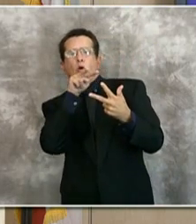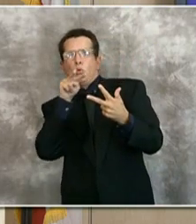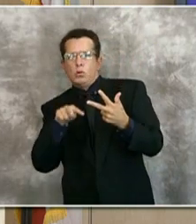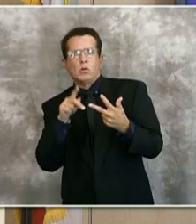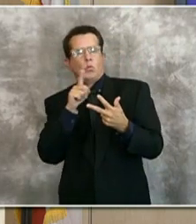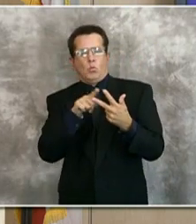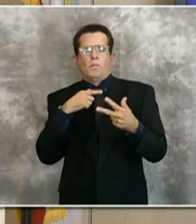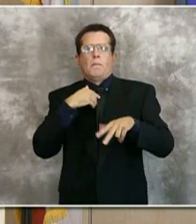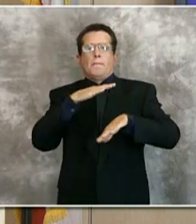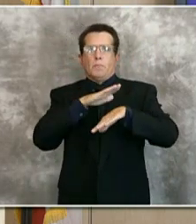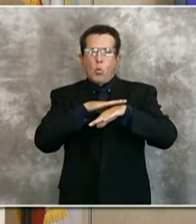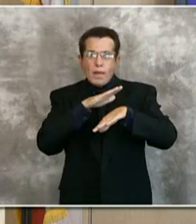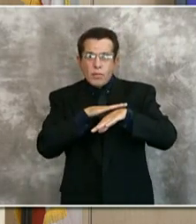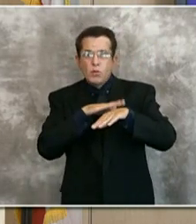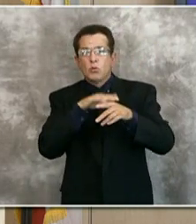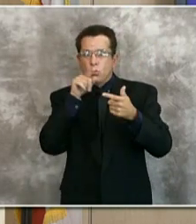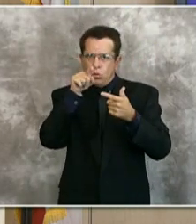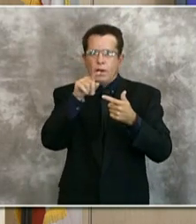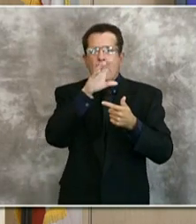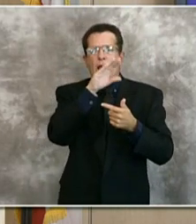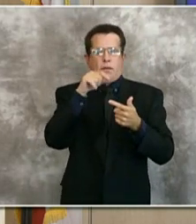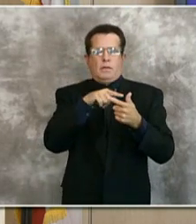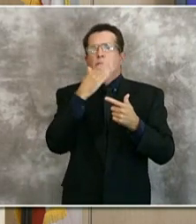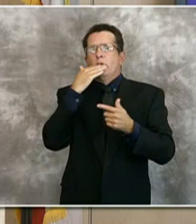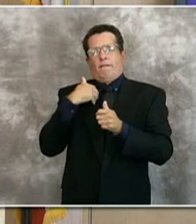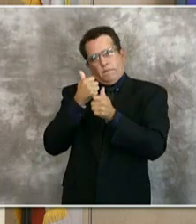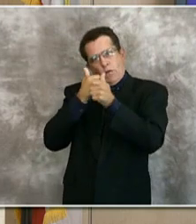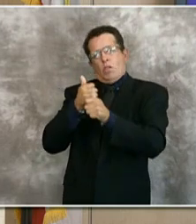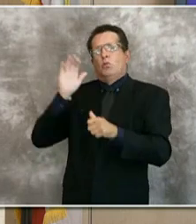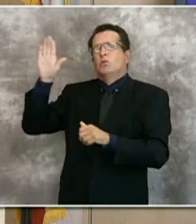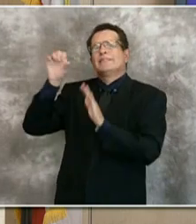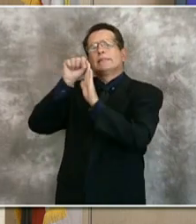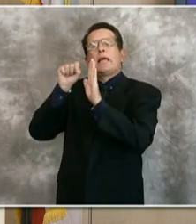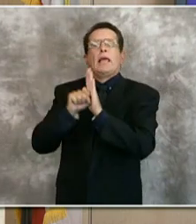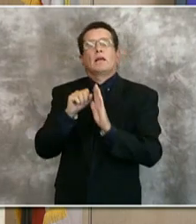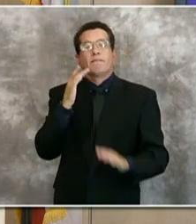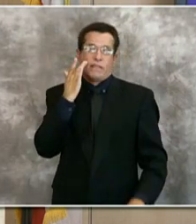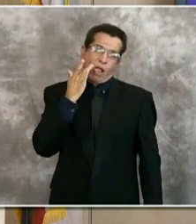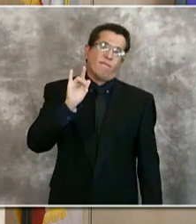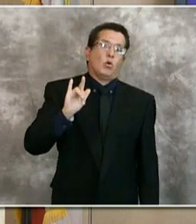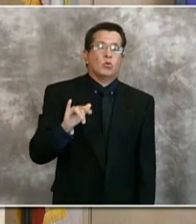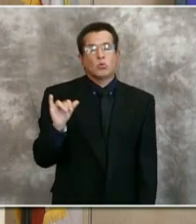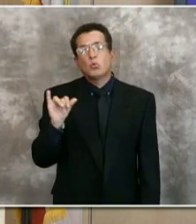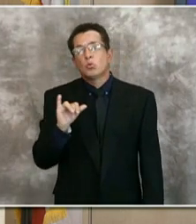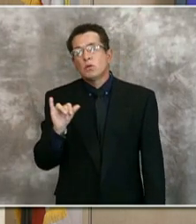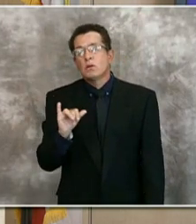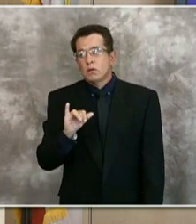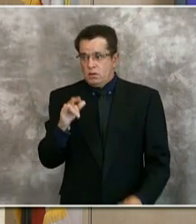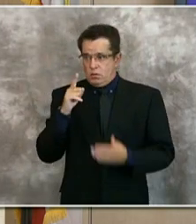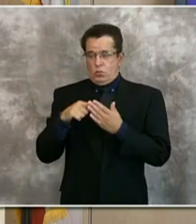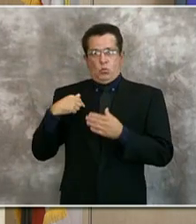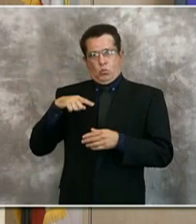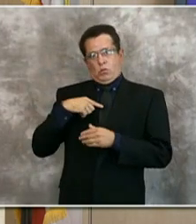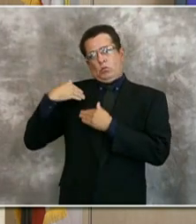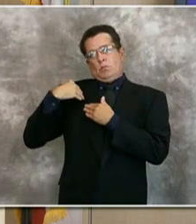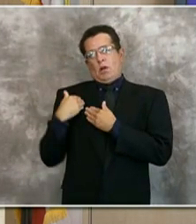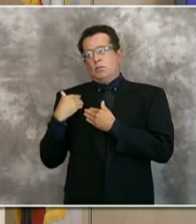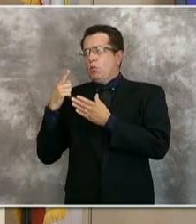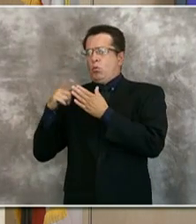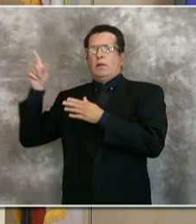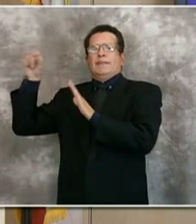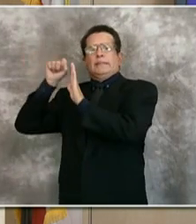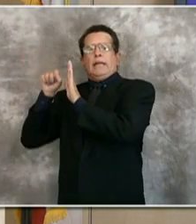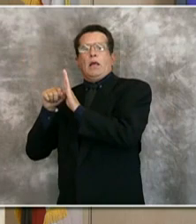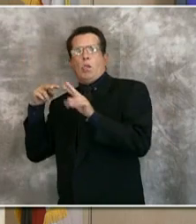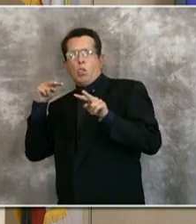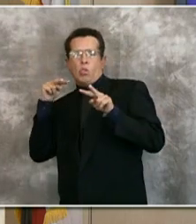monitoring, and also aligning this as best we can with the state of California and what they hold us accountable to and what they look at and